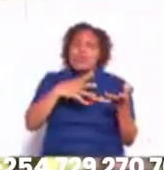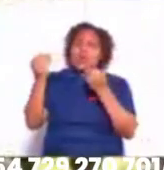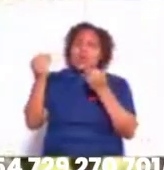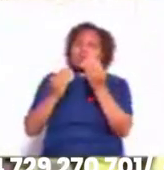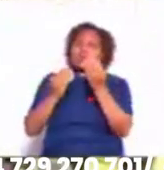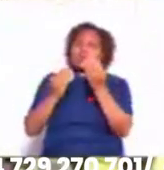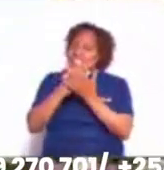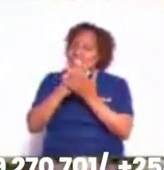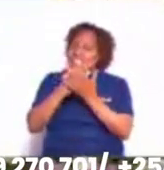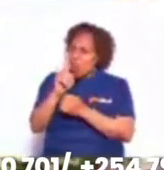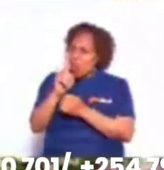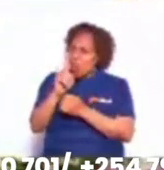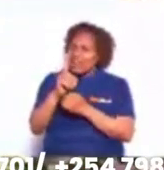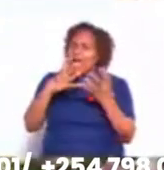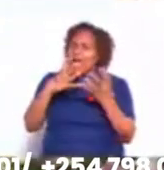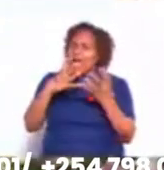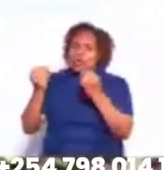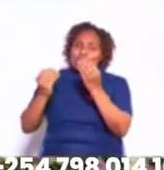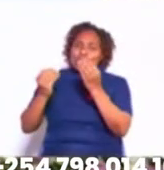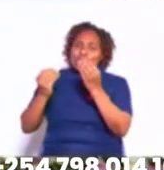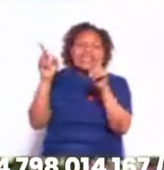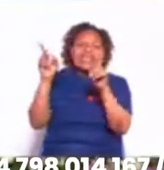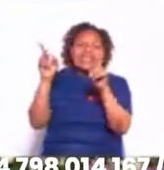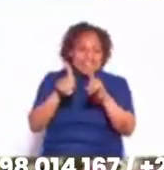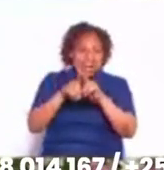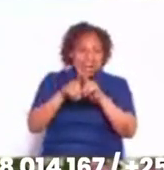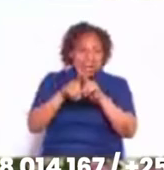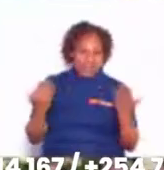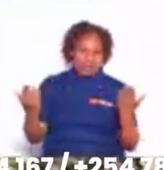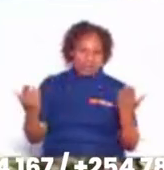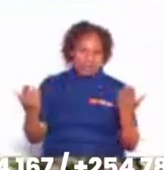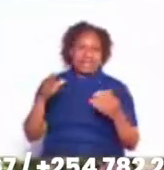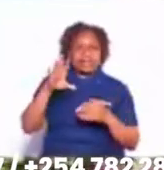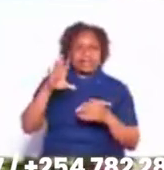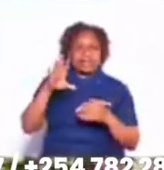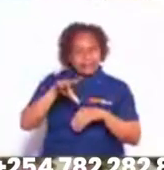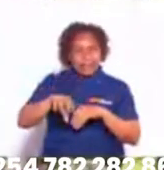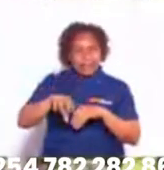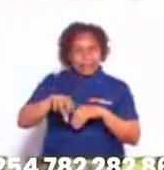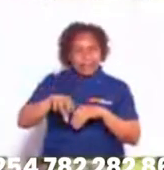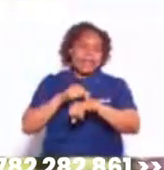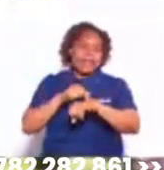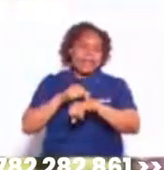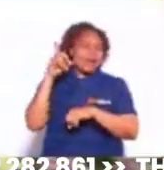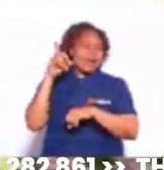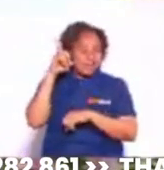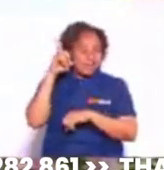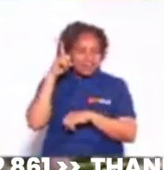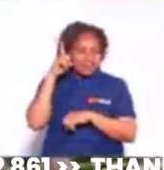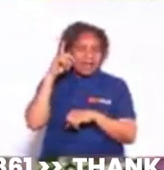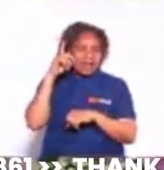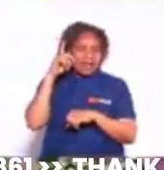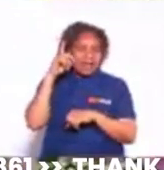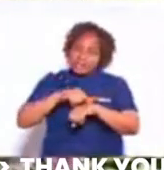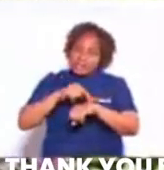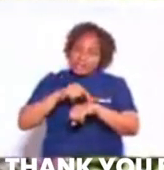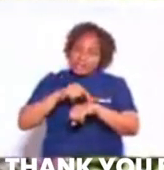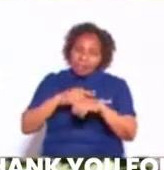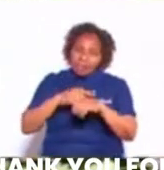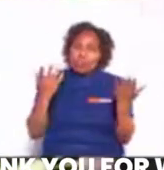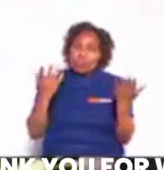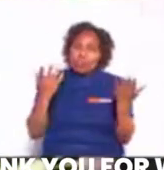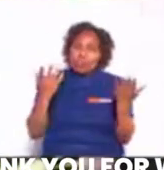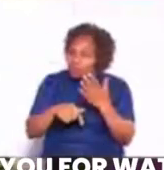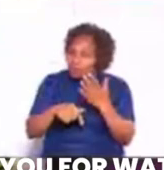else has gone through the same thing. Just take time and listen. Take time and start. Take time to